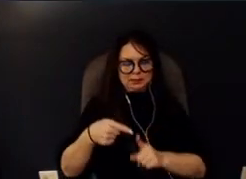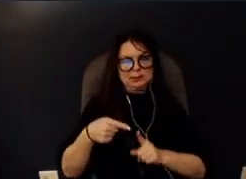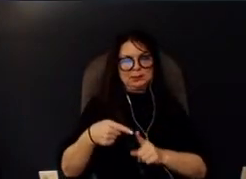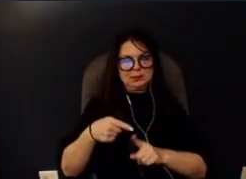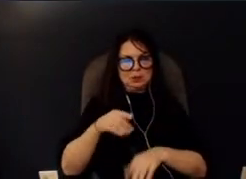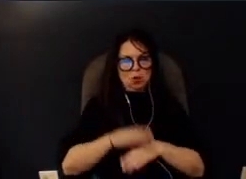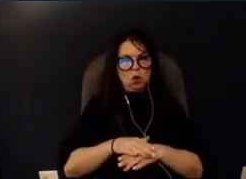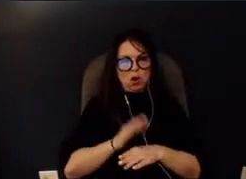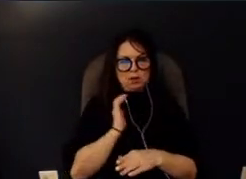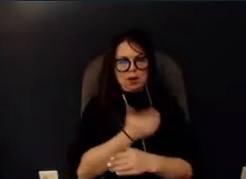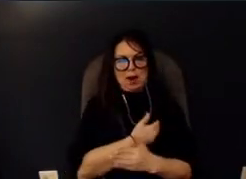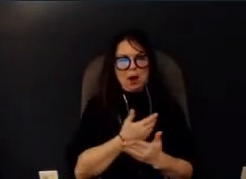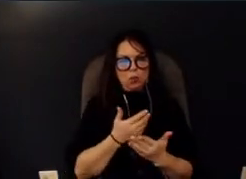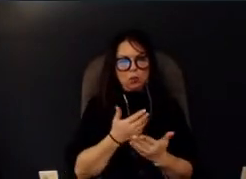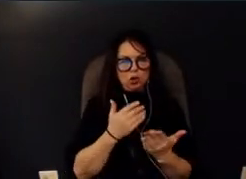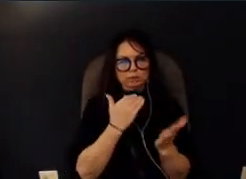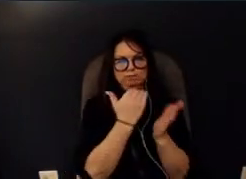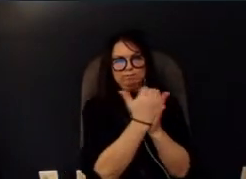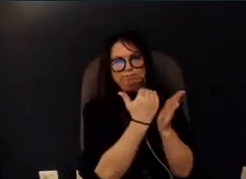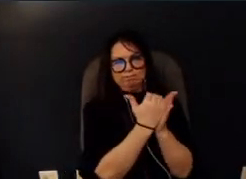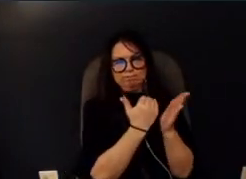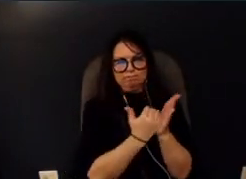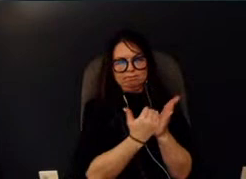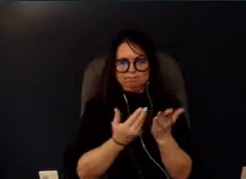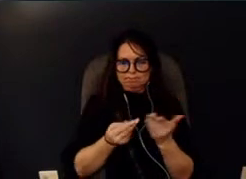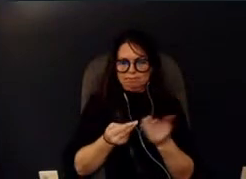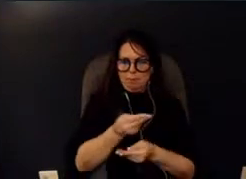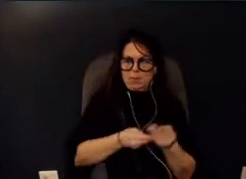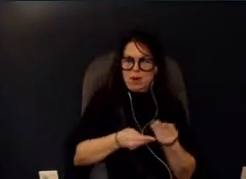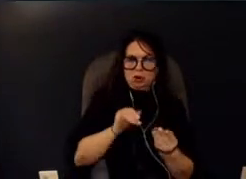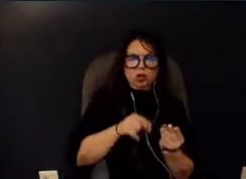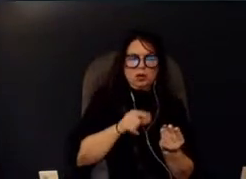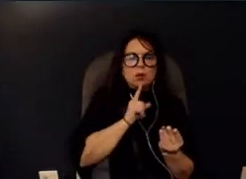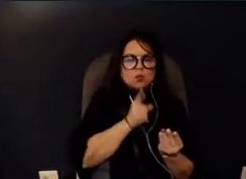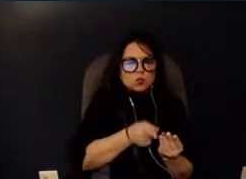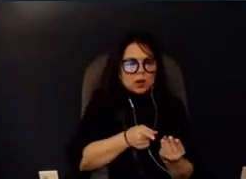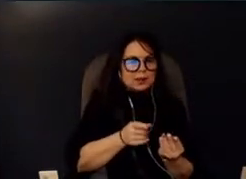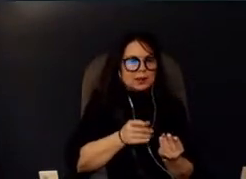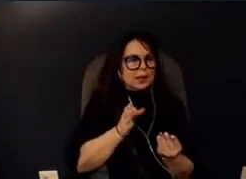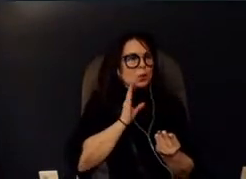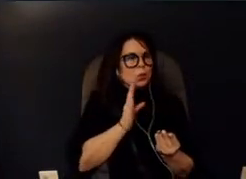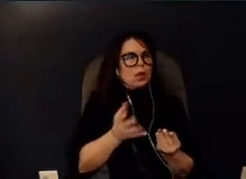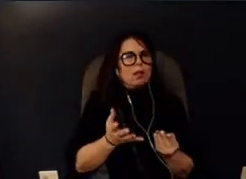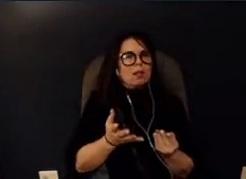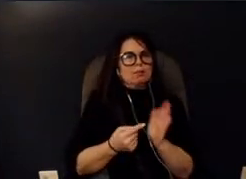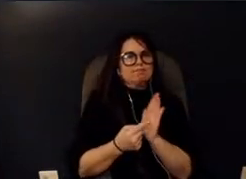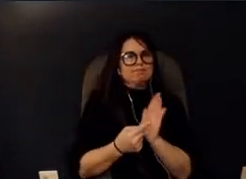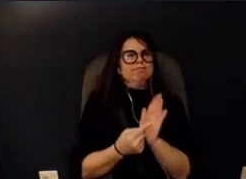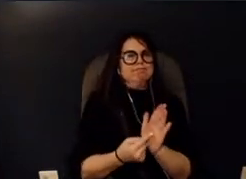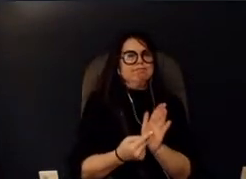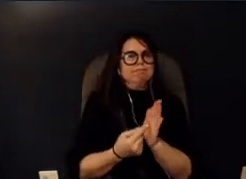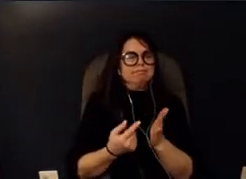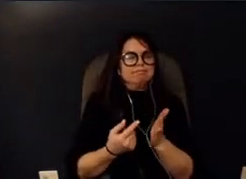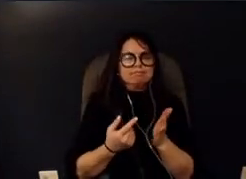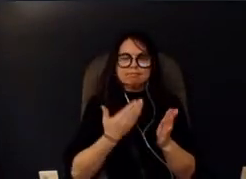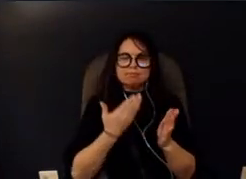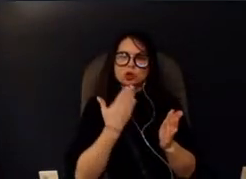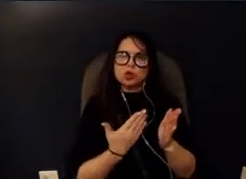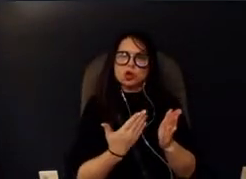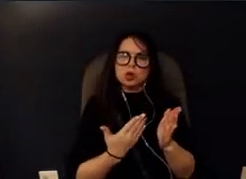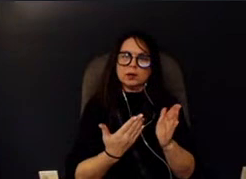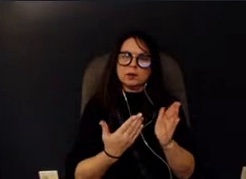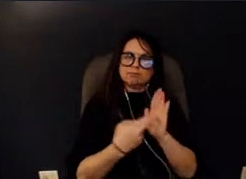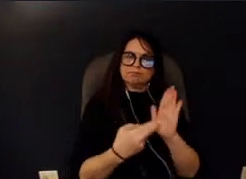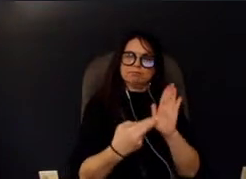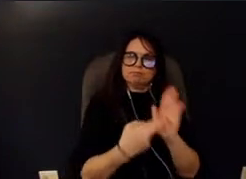that difficult moment that we're in our city. And I say that it's difficult because it's being experienced so differently by